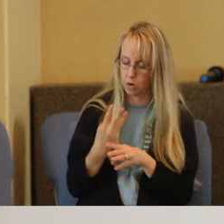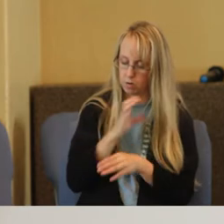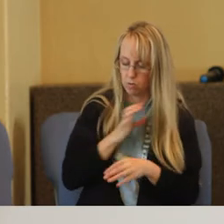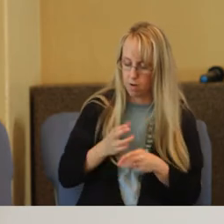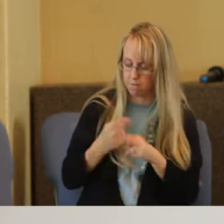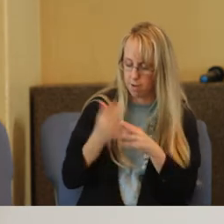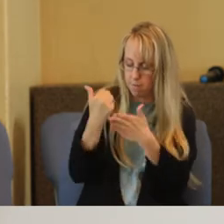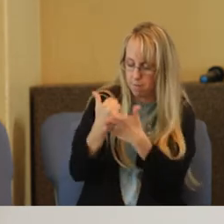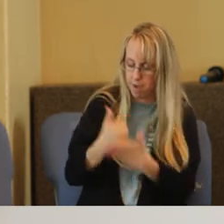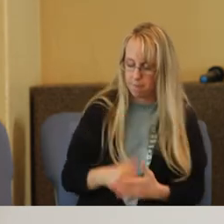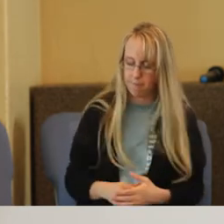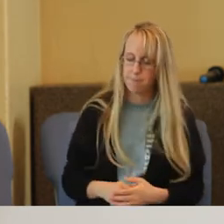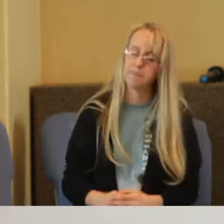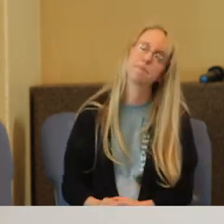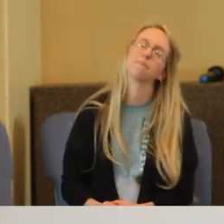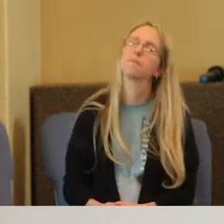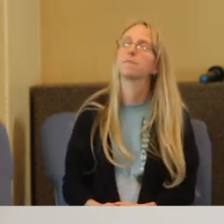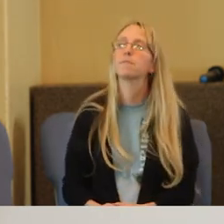name we pray. Amen.